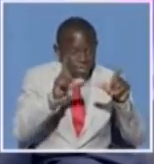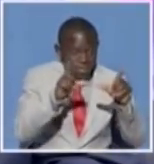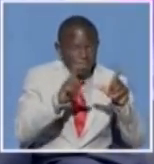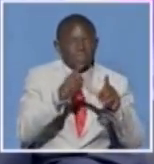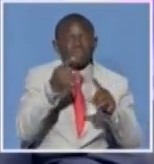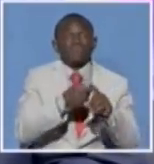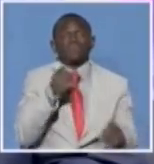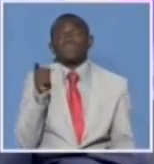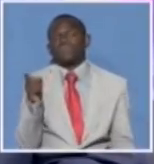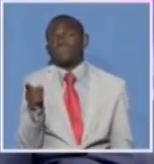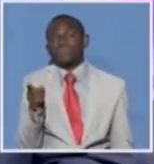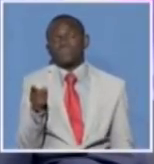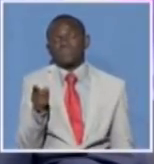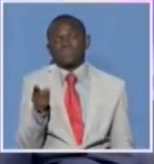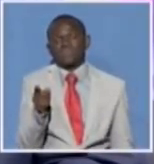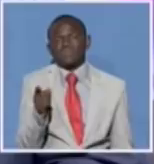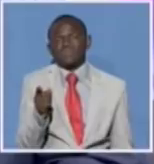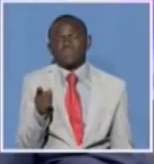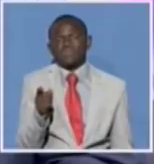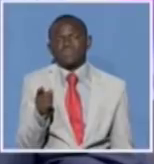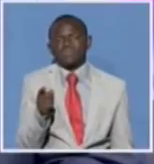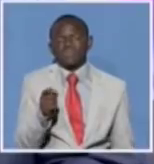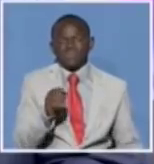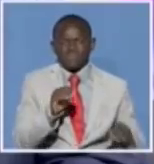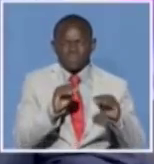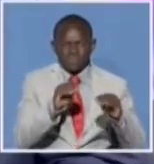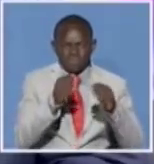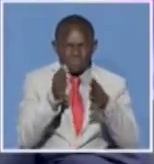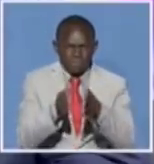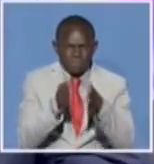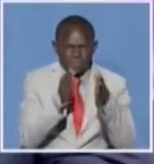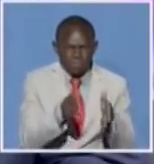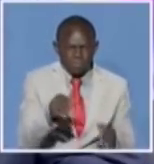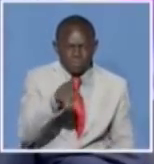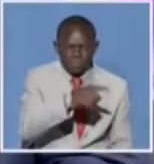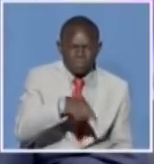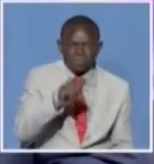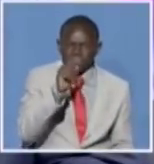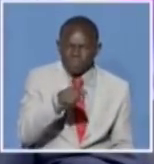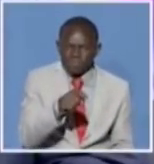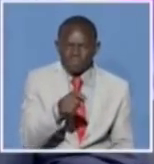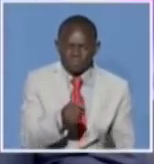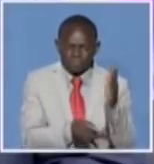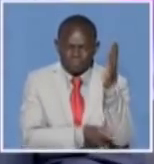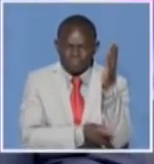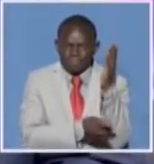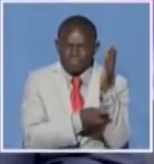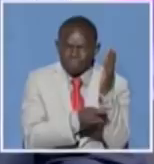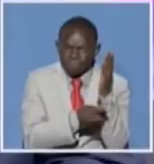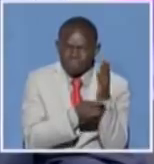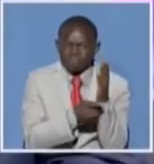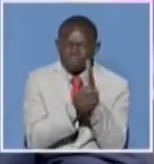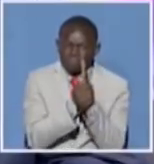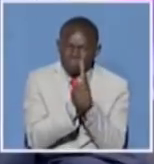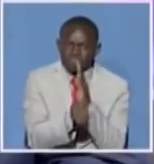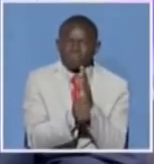build capacity of our teachers to ensure that they deliver quality education. As